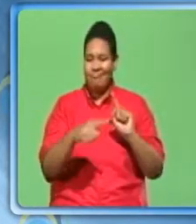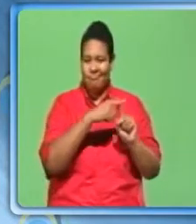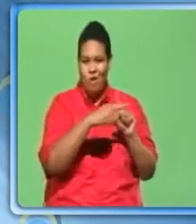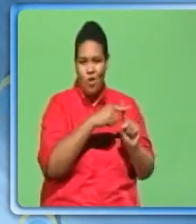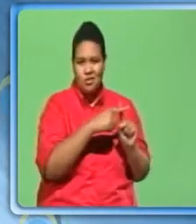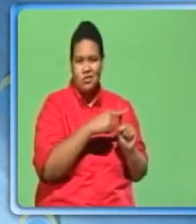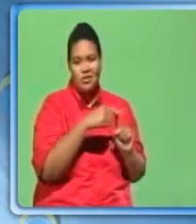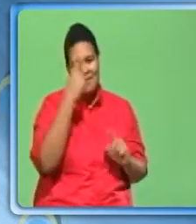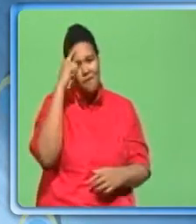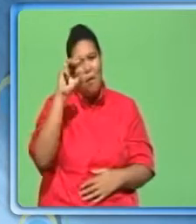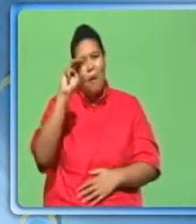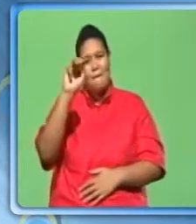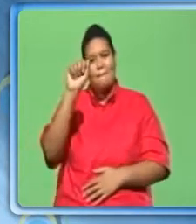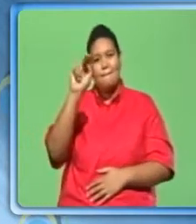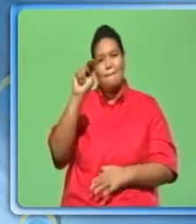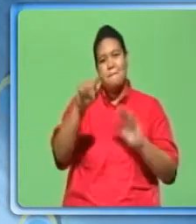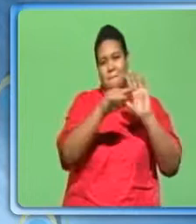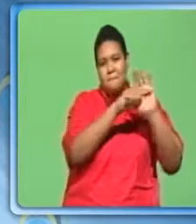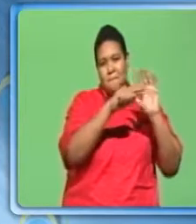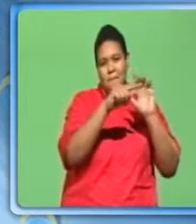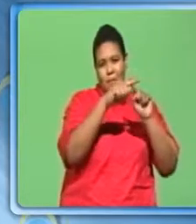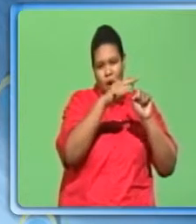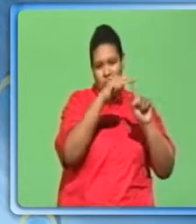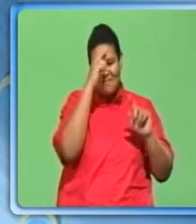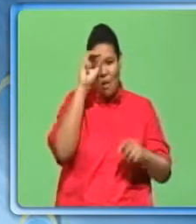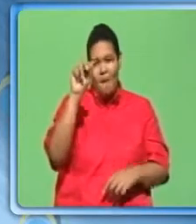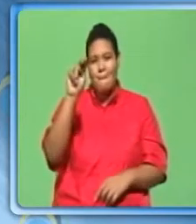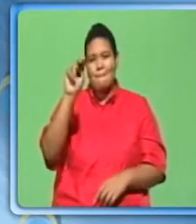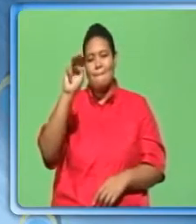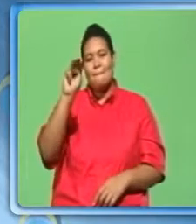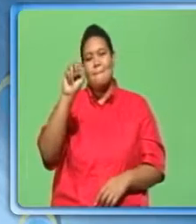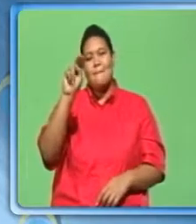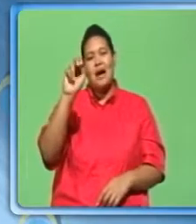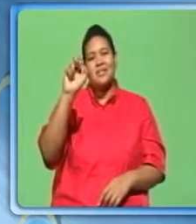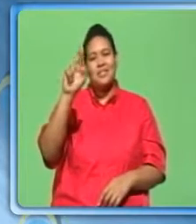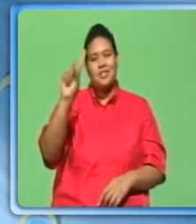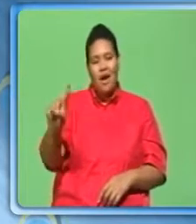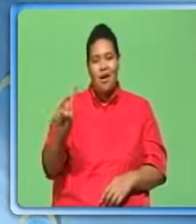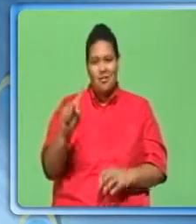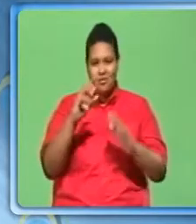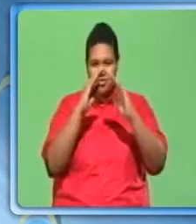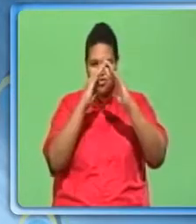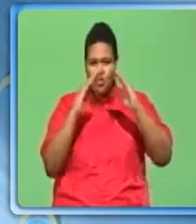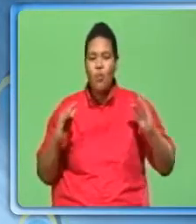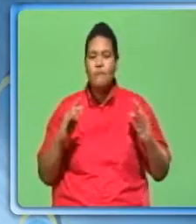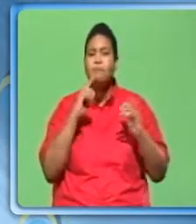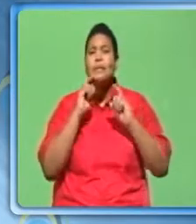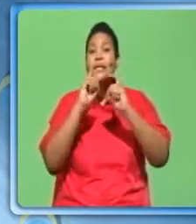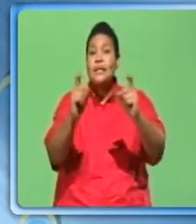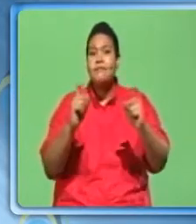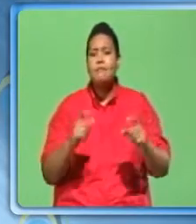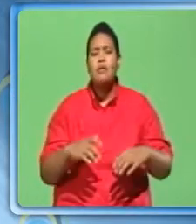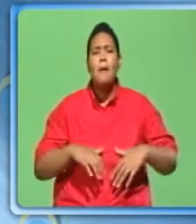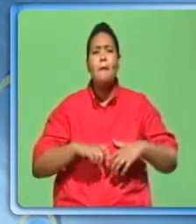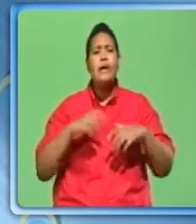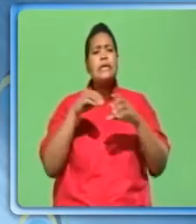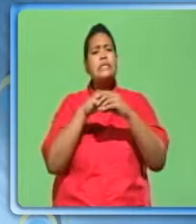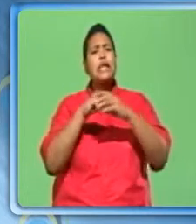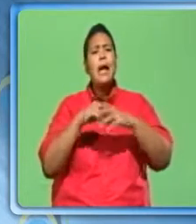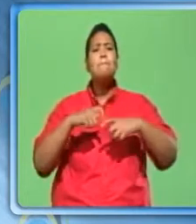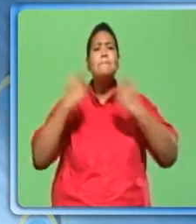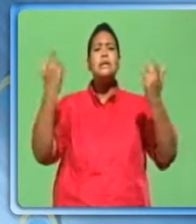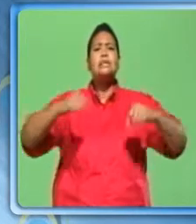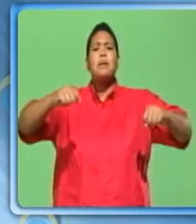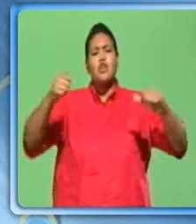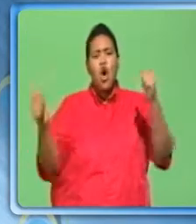Advantages of mansard roof. Mansard roofs offer the largest interior space under the